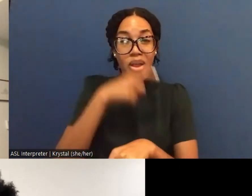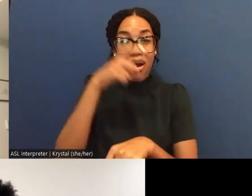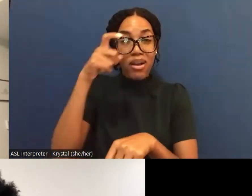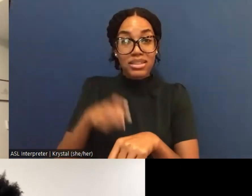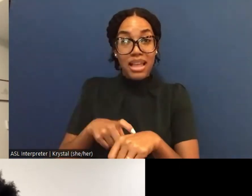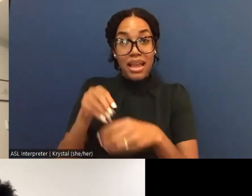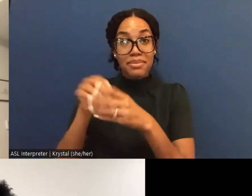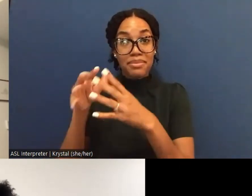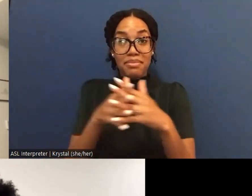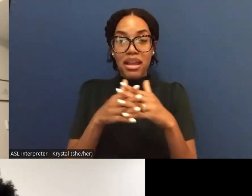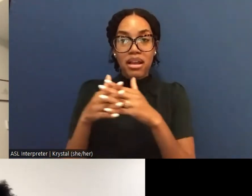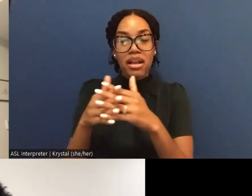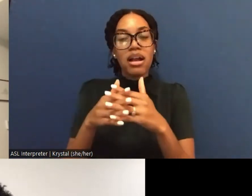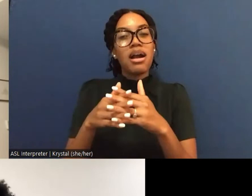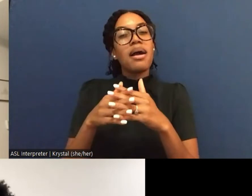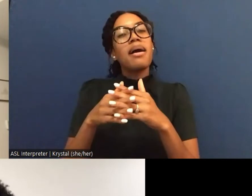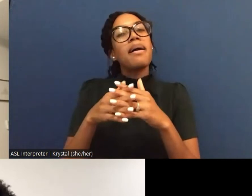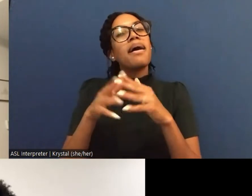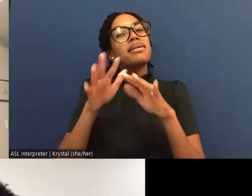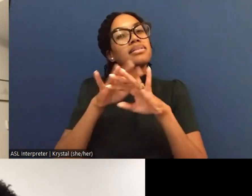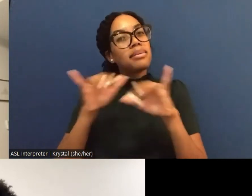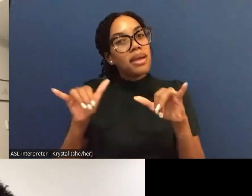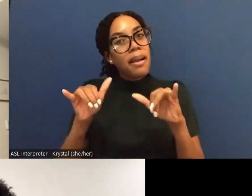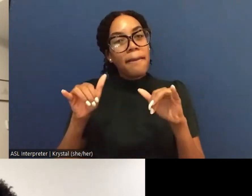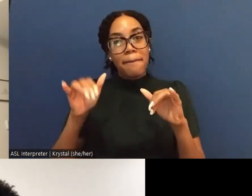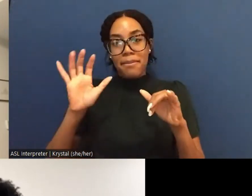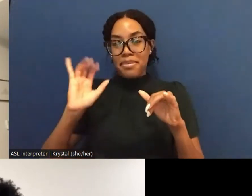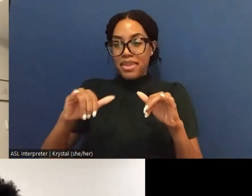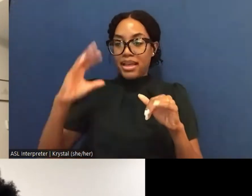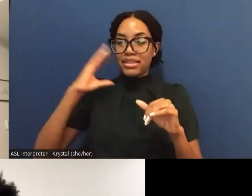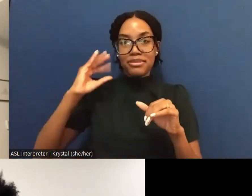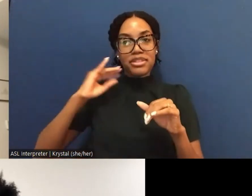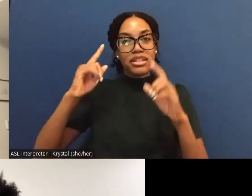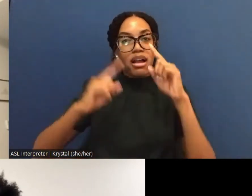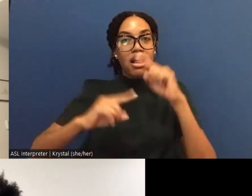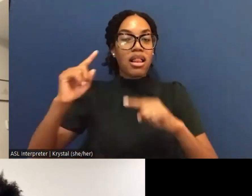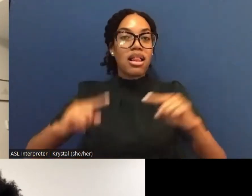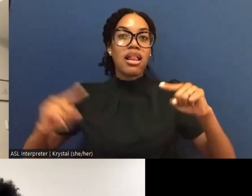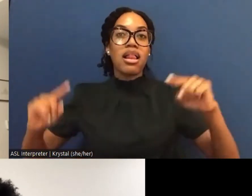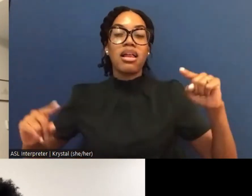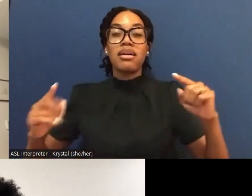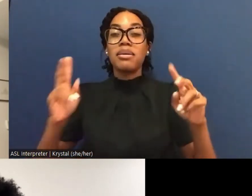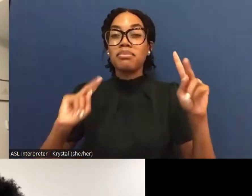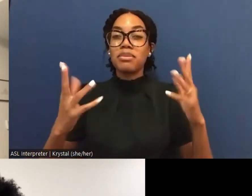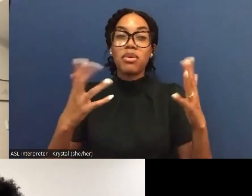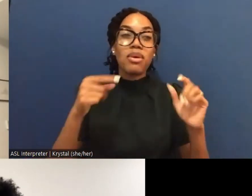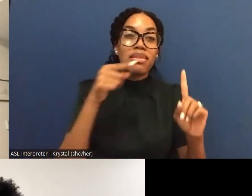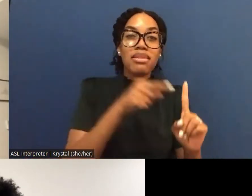struggle and what it means that different people want different things at different times and in different places.